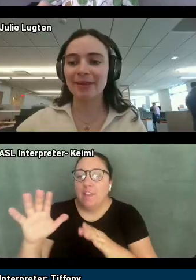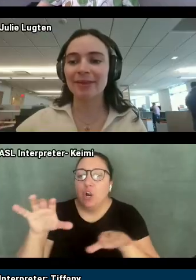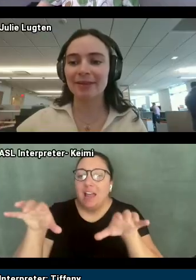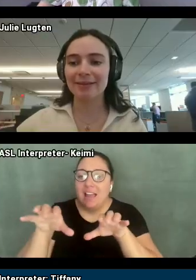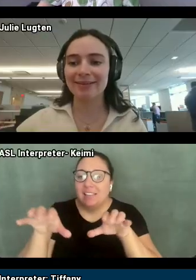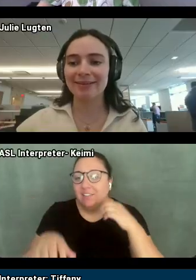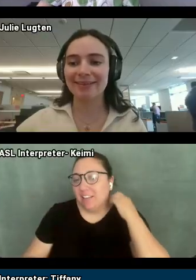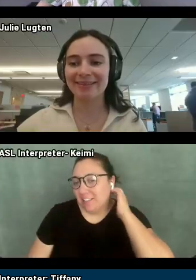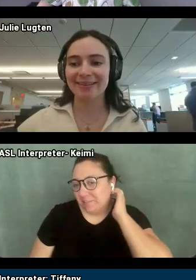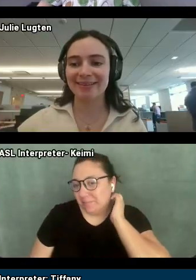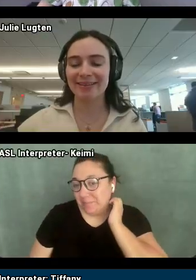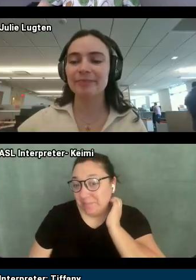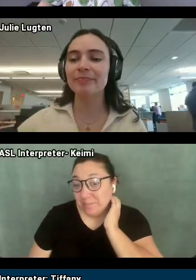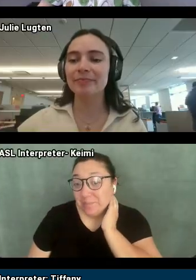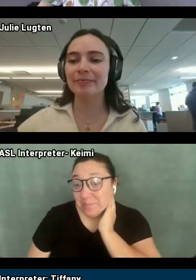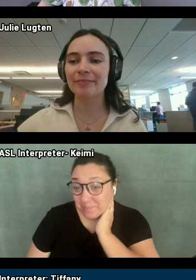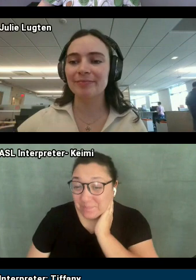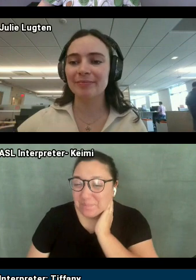Oh.